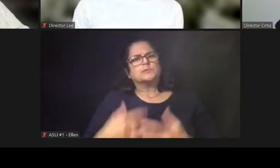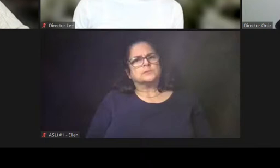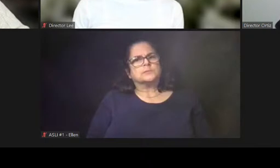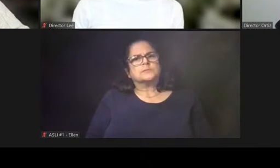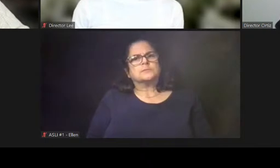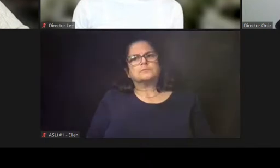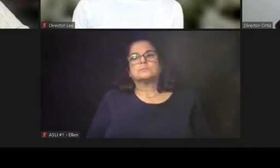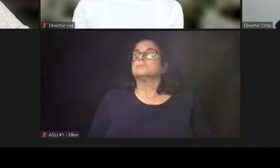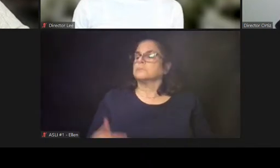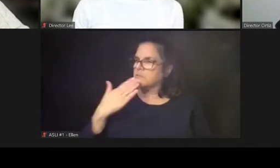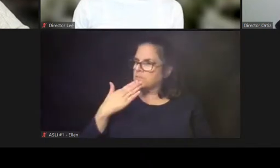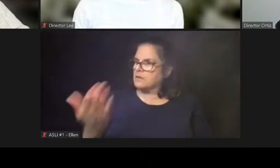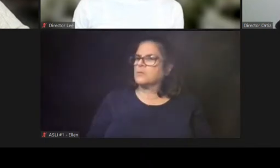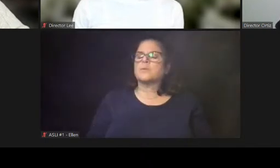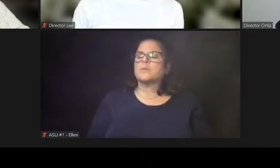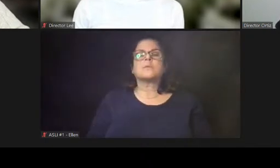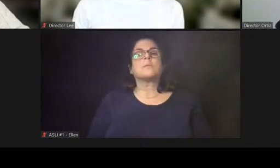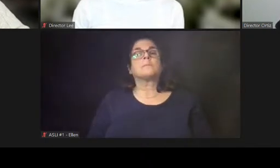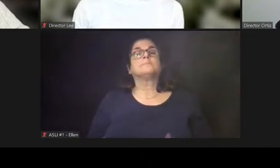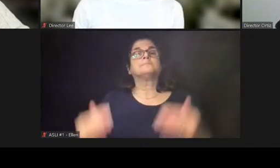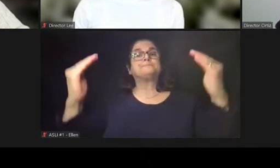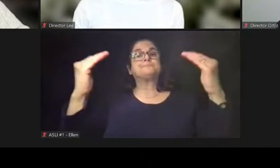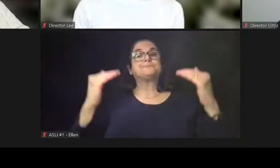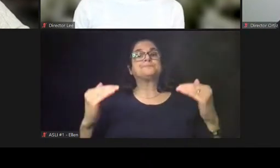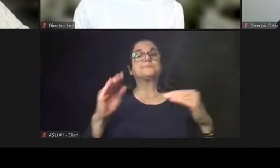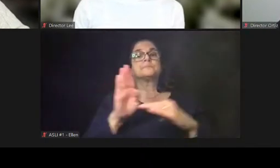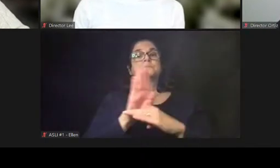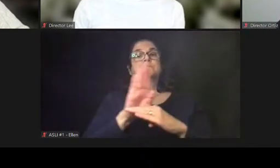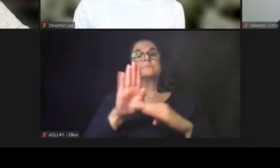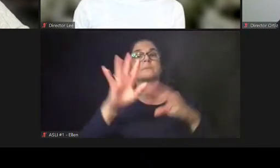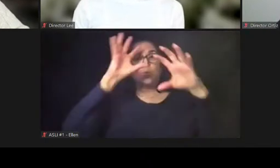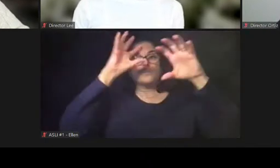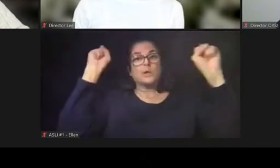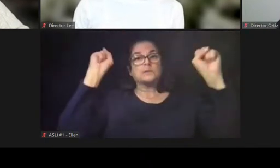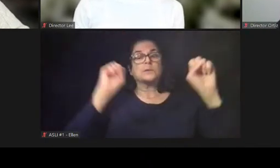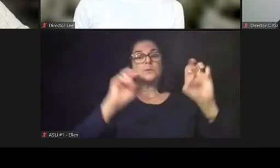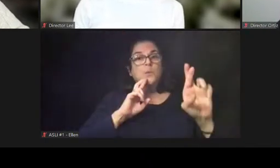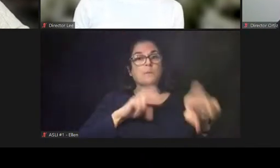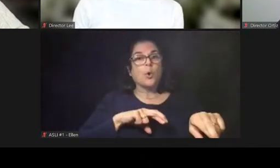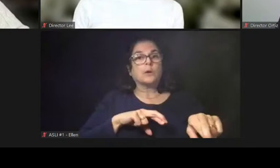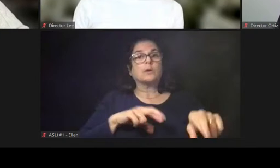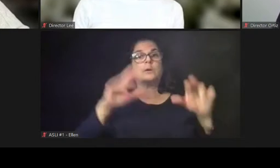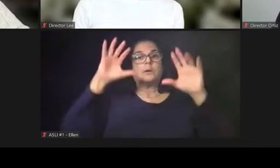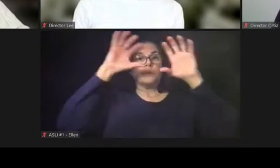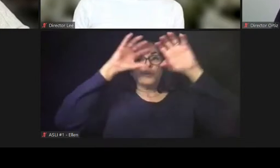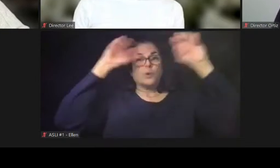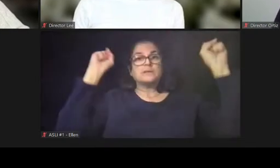Thank you. Our next order of business is the President's report. President Carter.